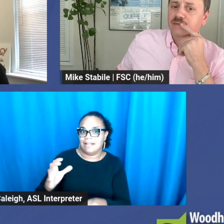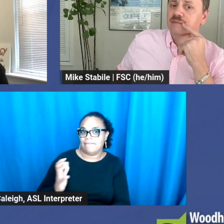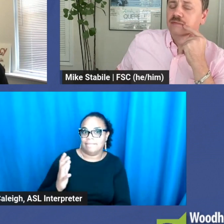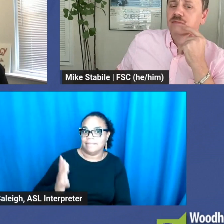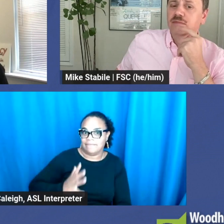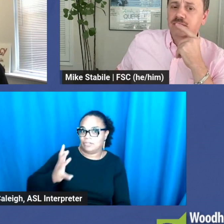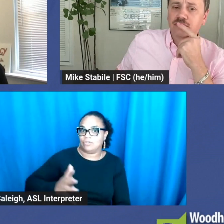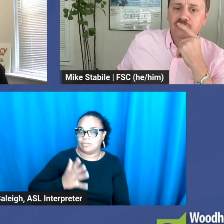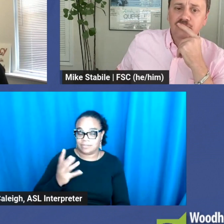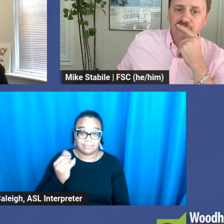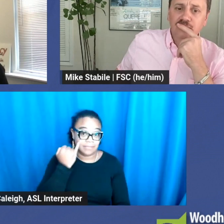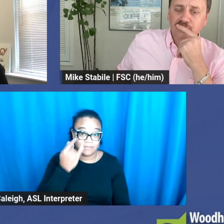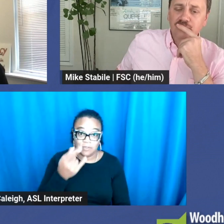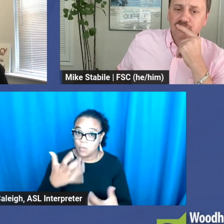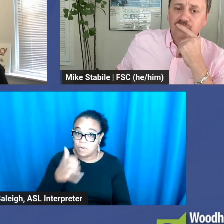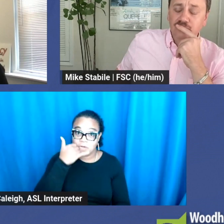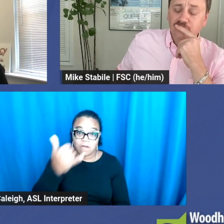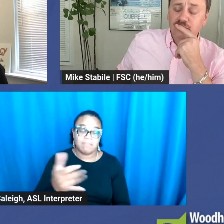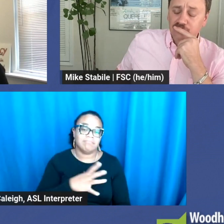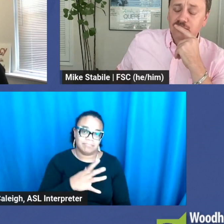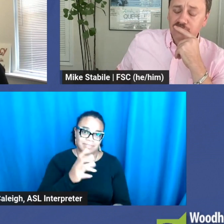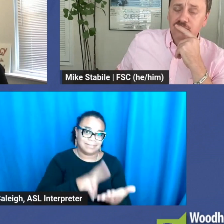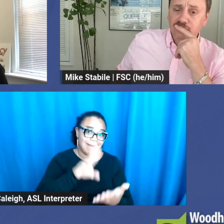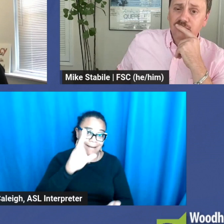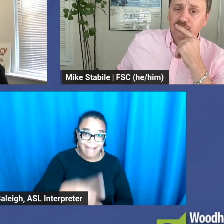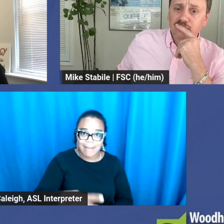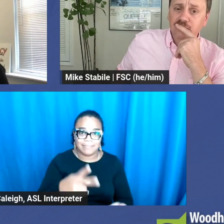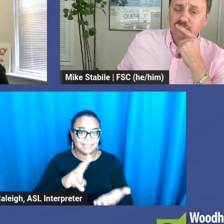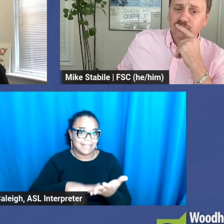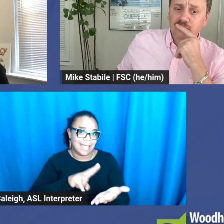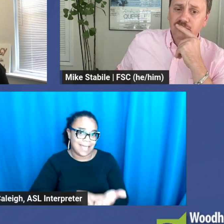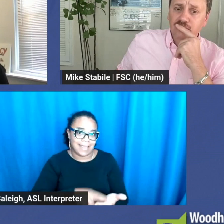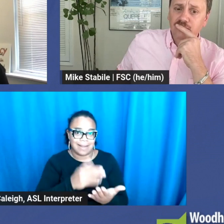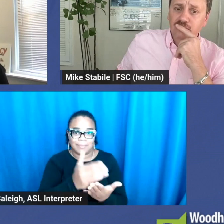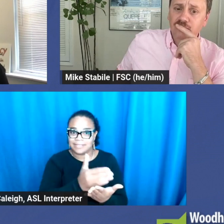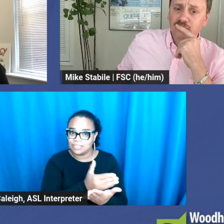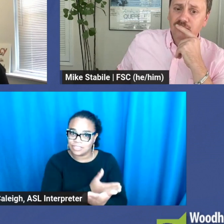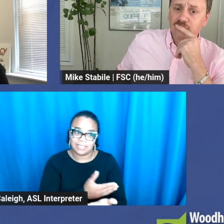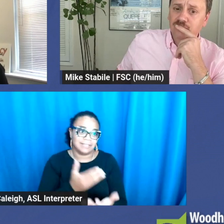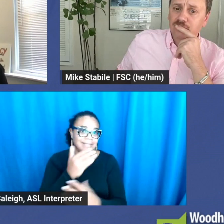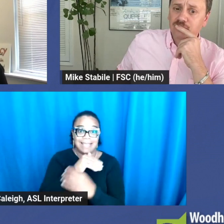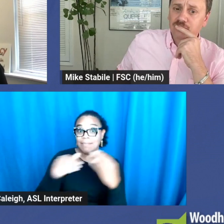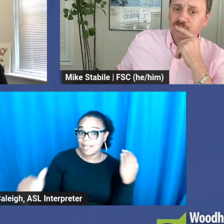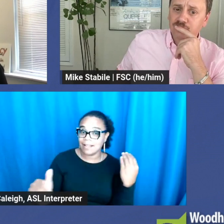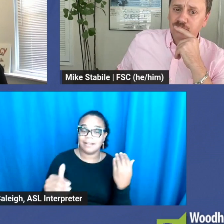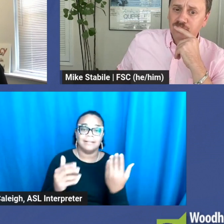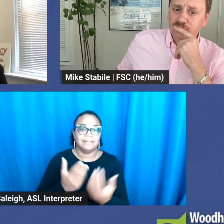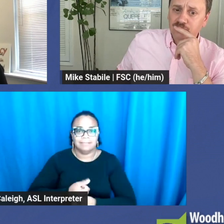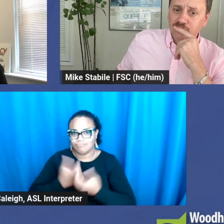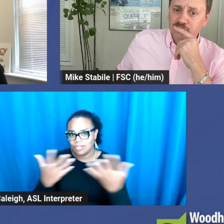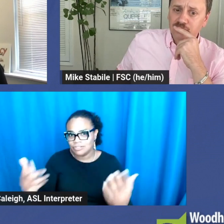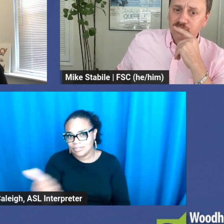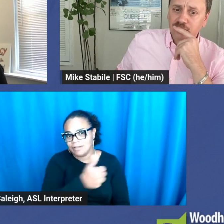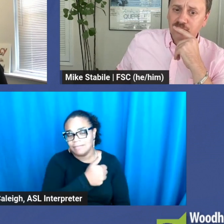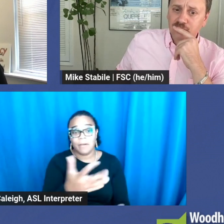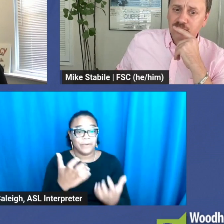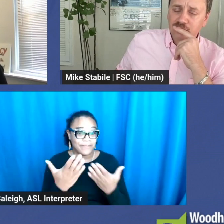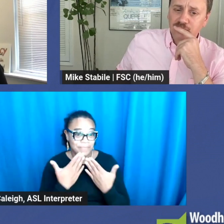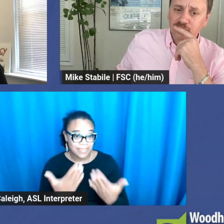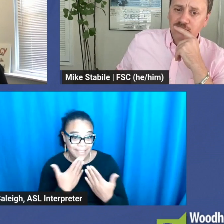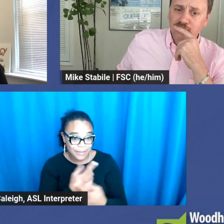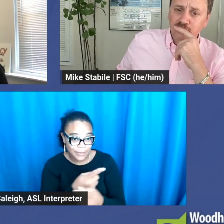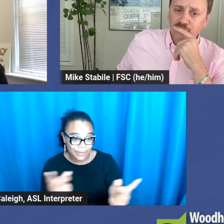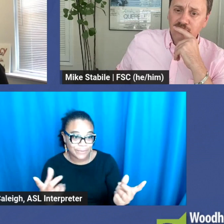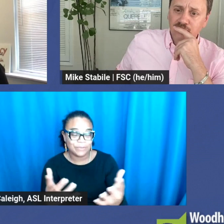send an email, sign a petition, and sort of make your voice heard. So I want to thank all of you so much